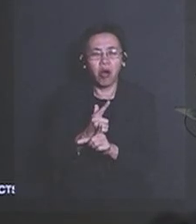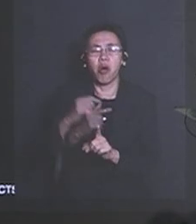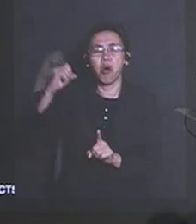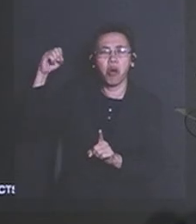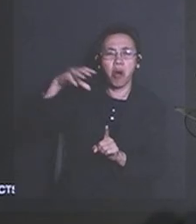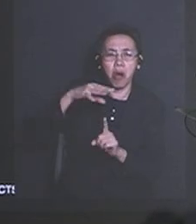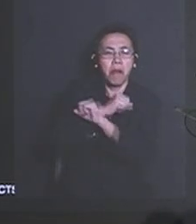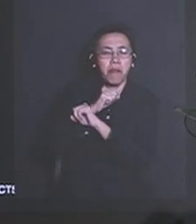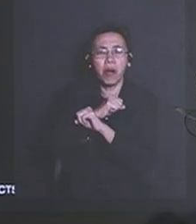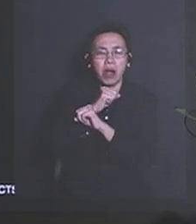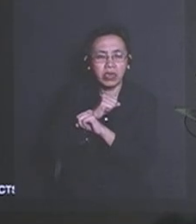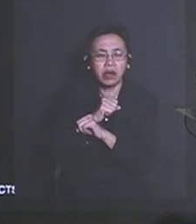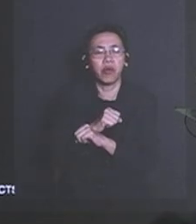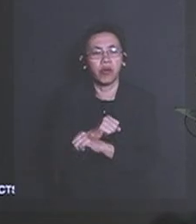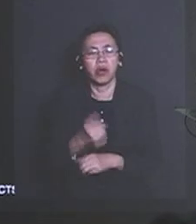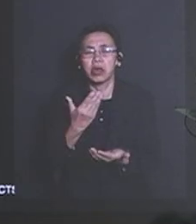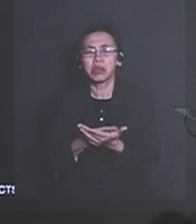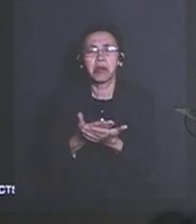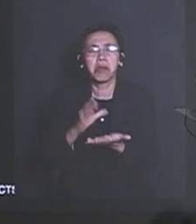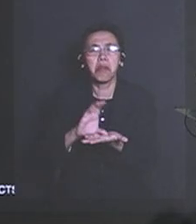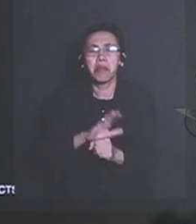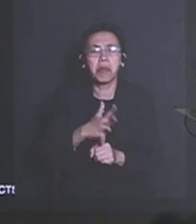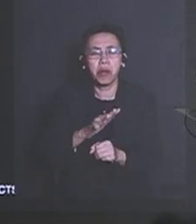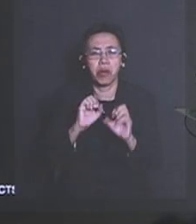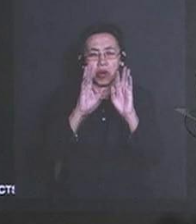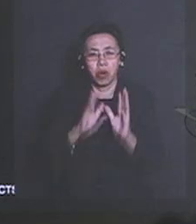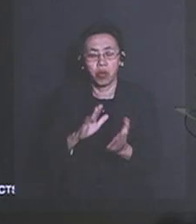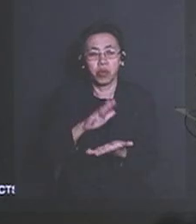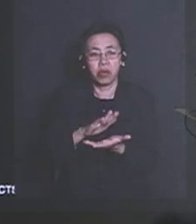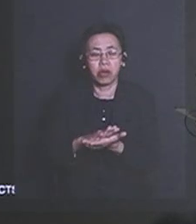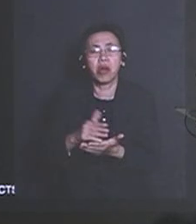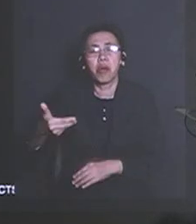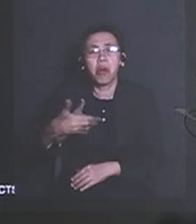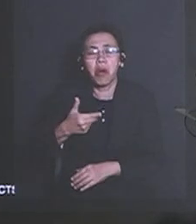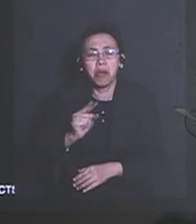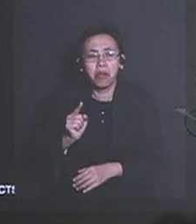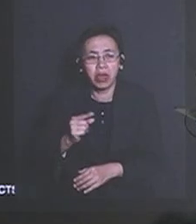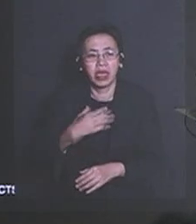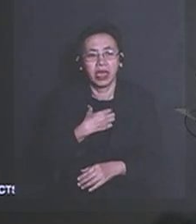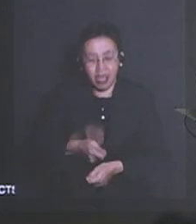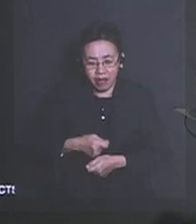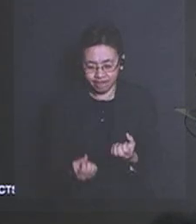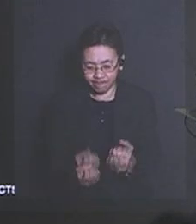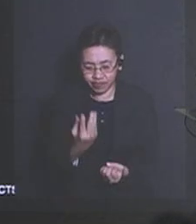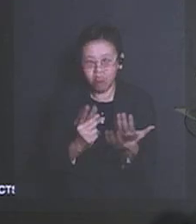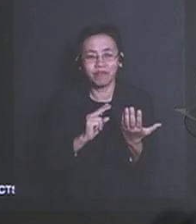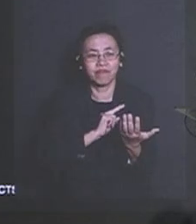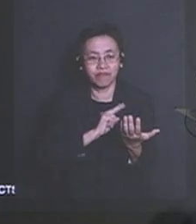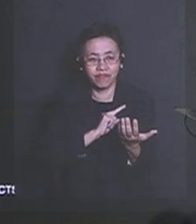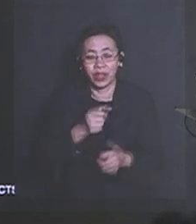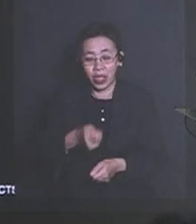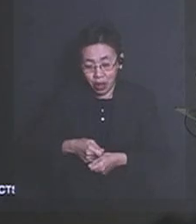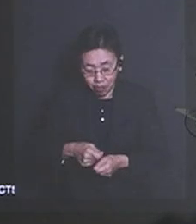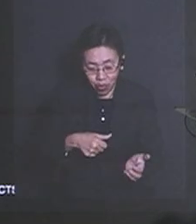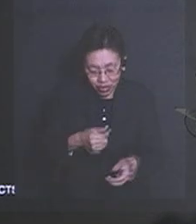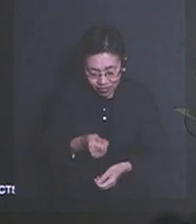teacher, they're asking us to grow plant by themselves. And rather than growing the flower plant as specified by